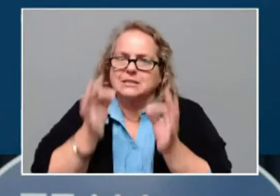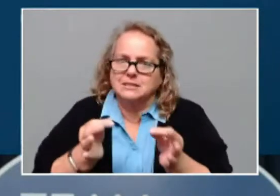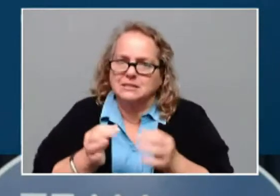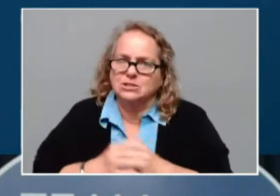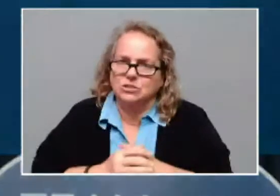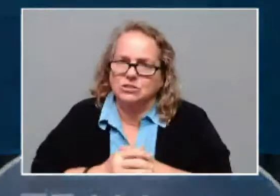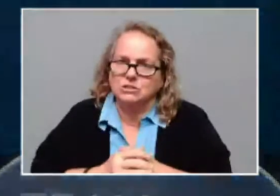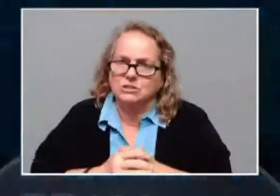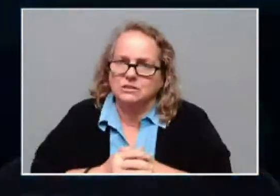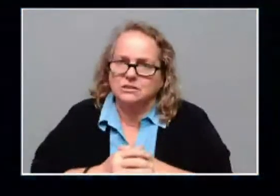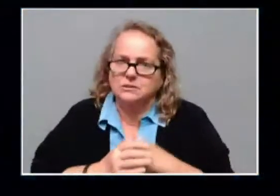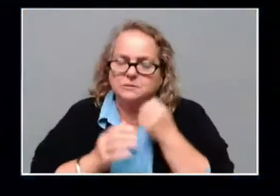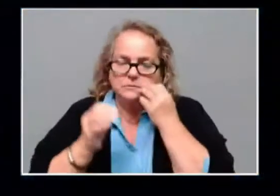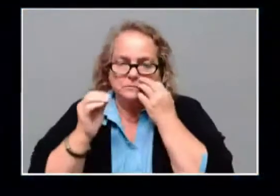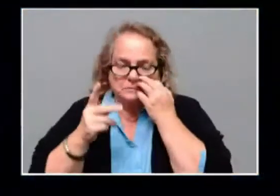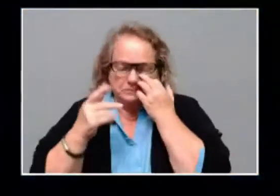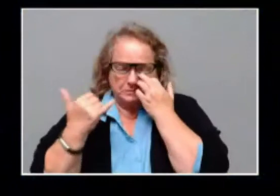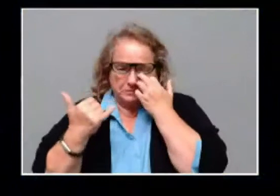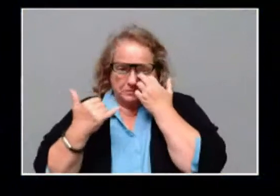have about 8,